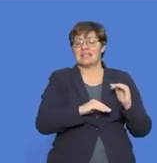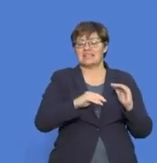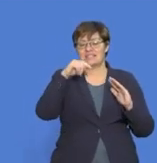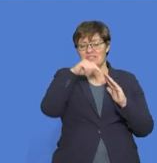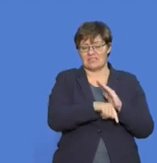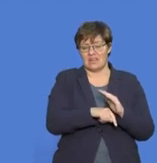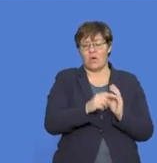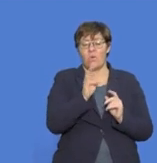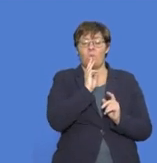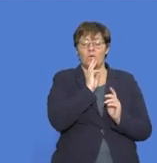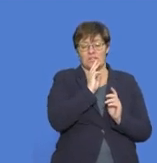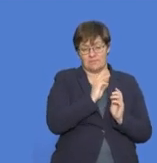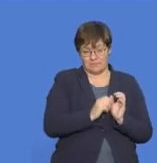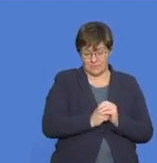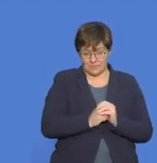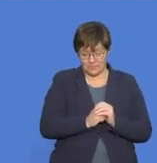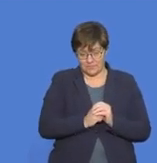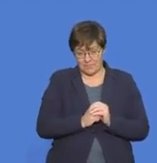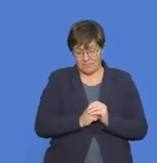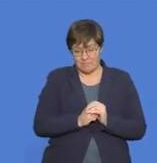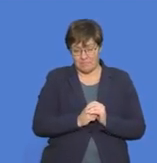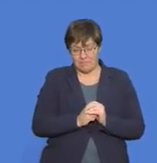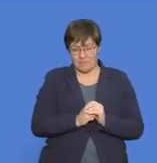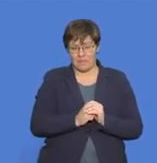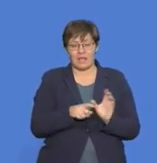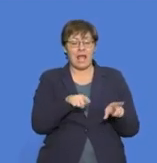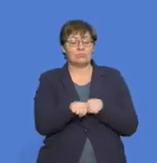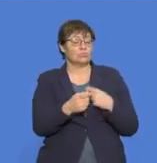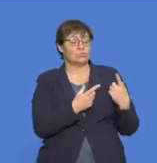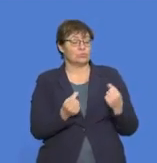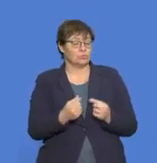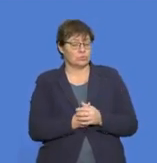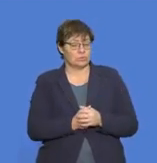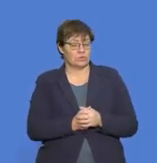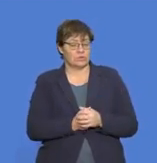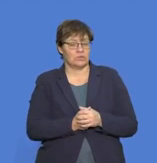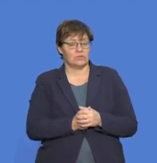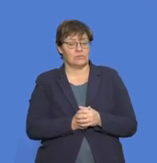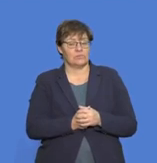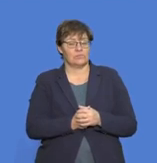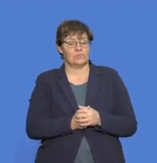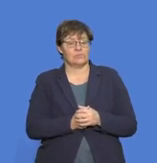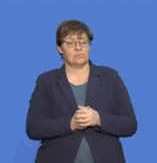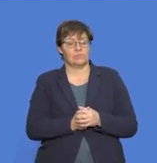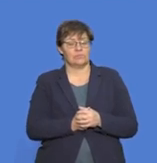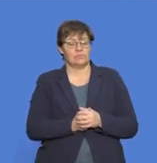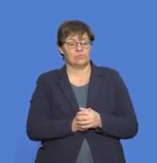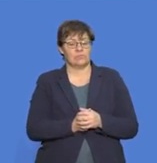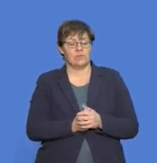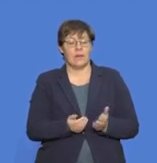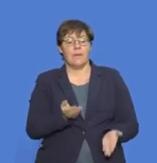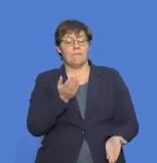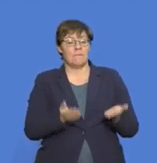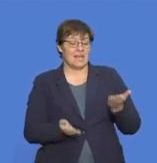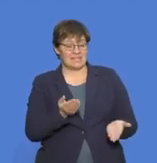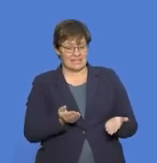amount of transpiration. Now, the experiment was done, and the change in